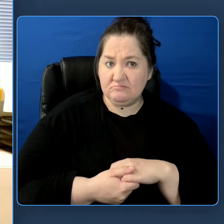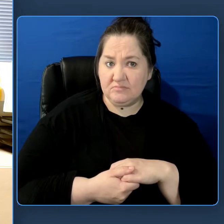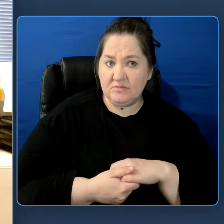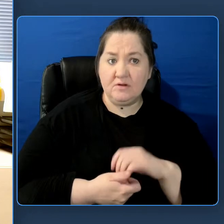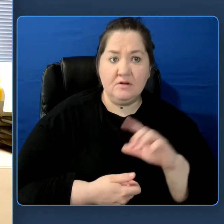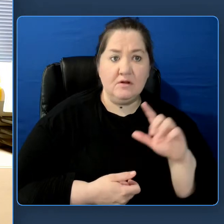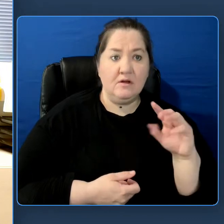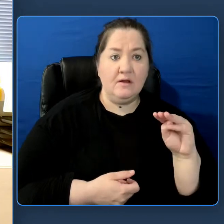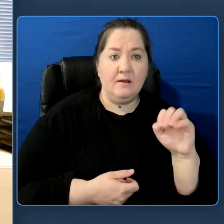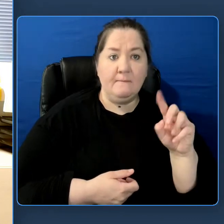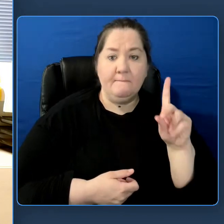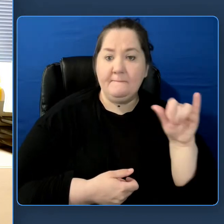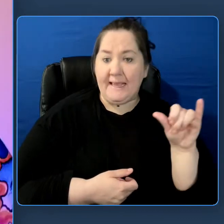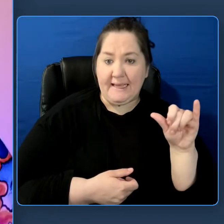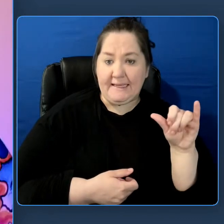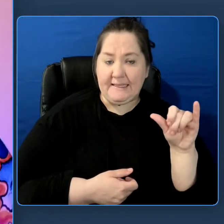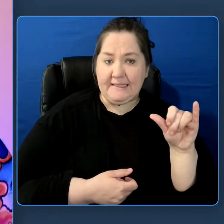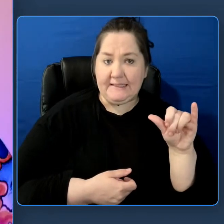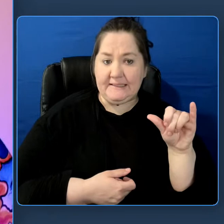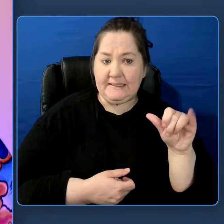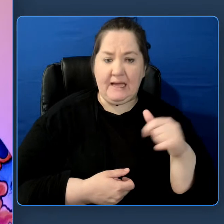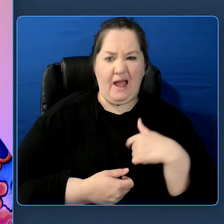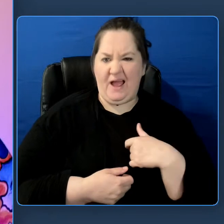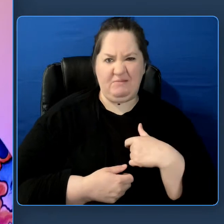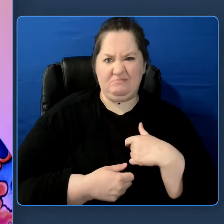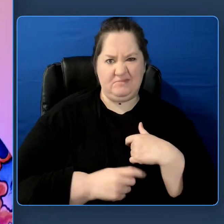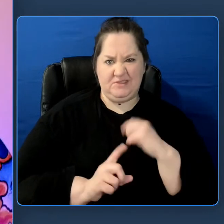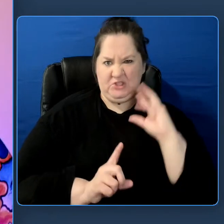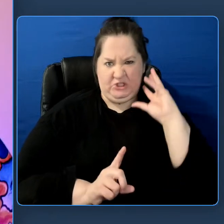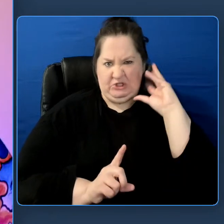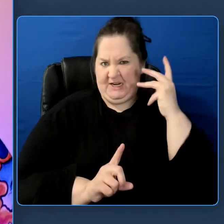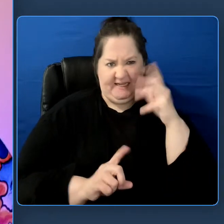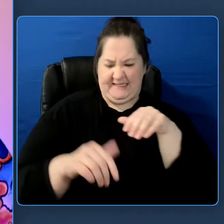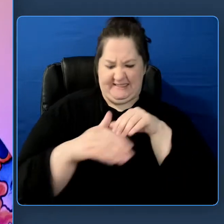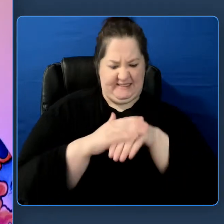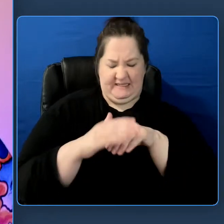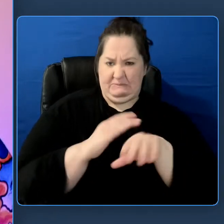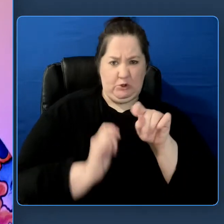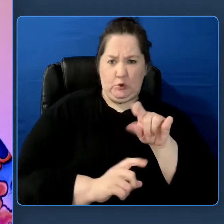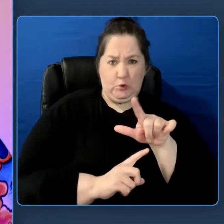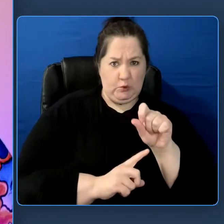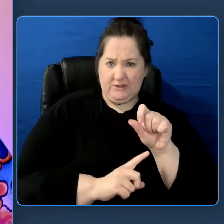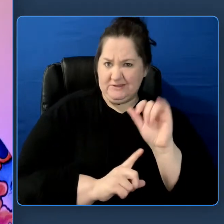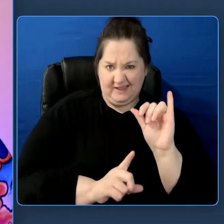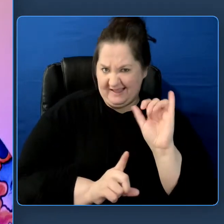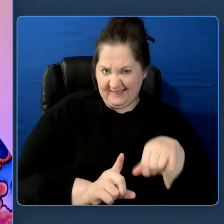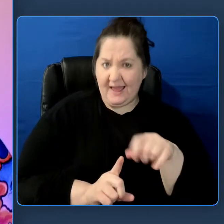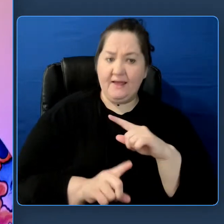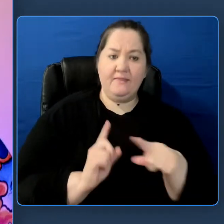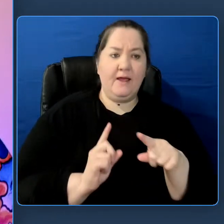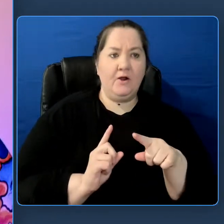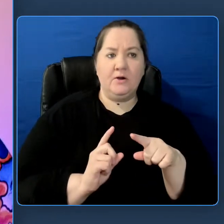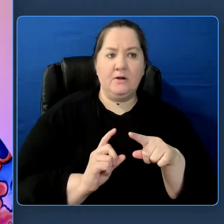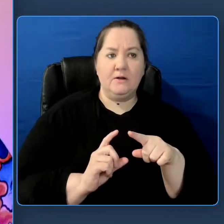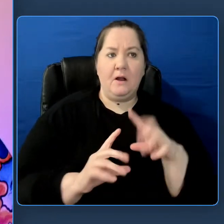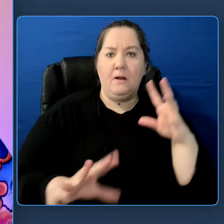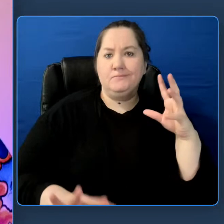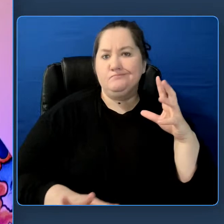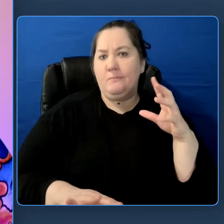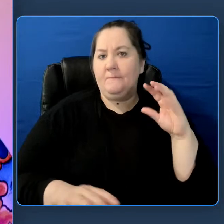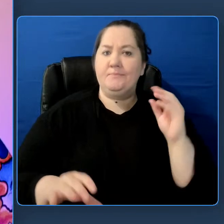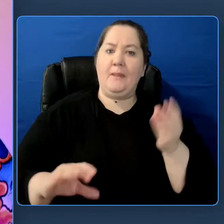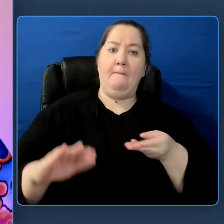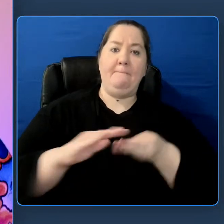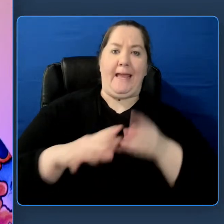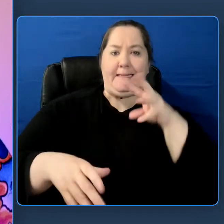Next Laura, question. I'm not a big fan of those types of accessibility tools where they're just baked into the